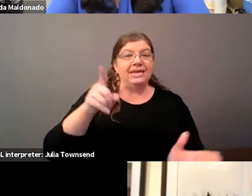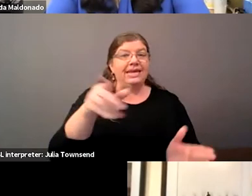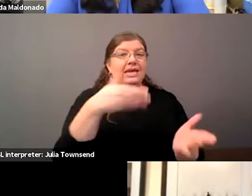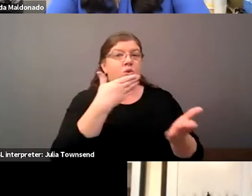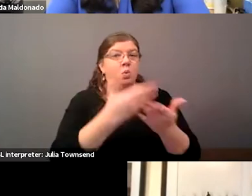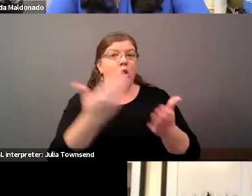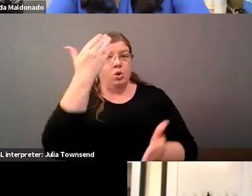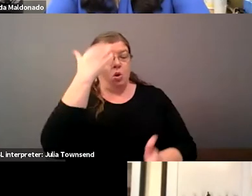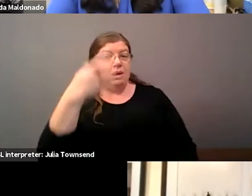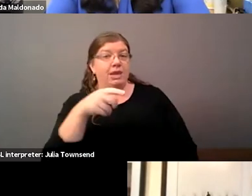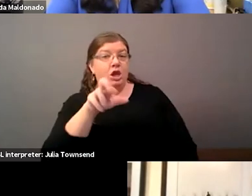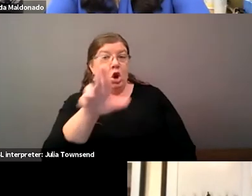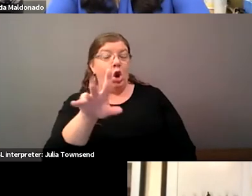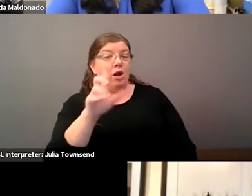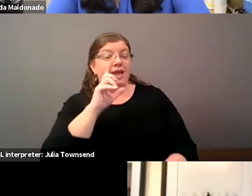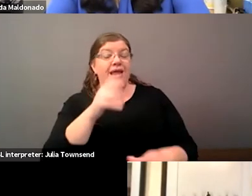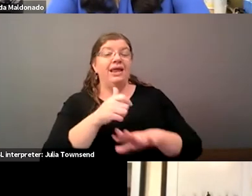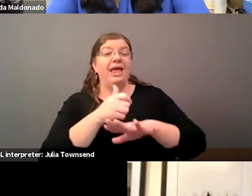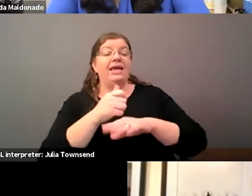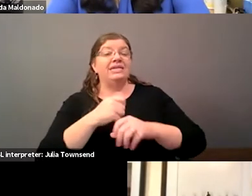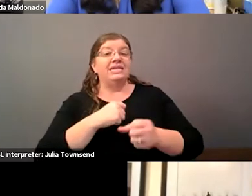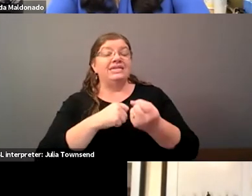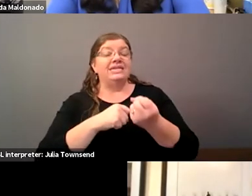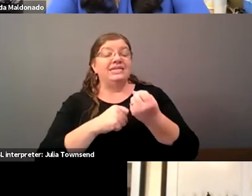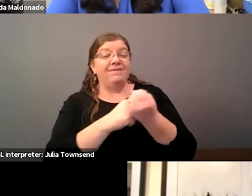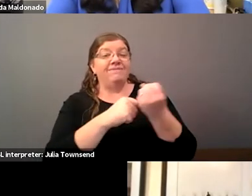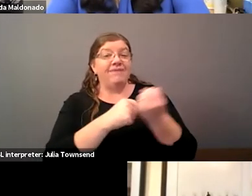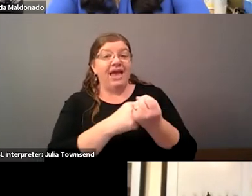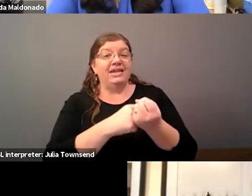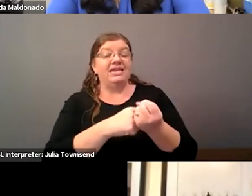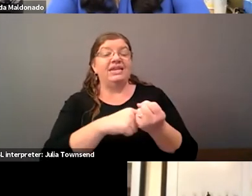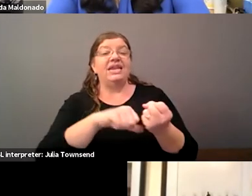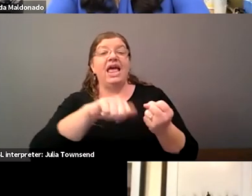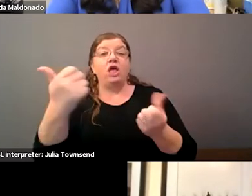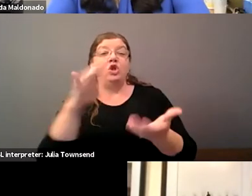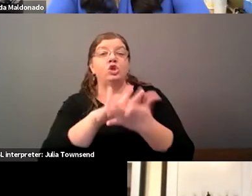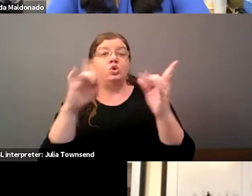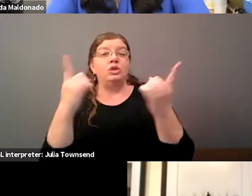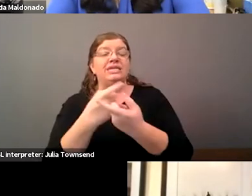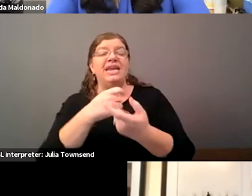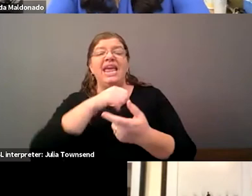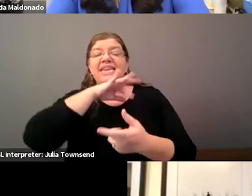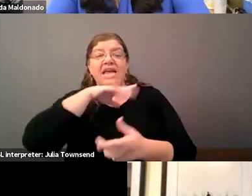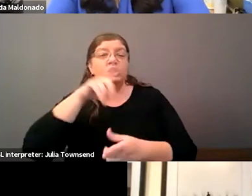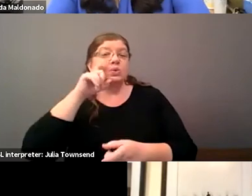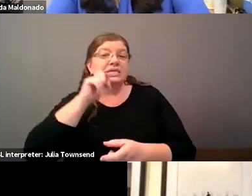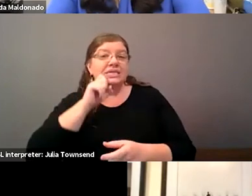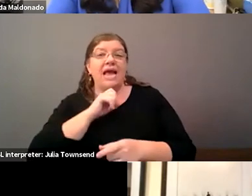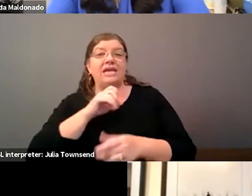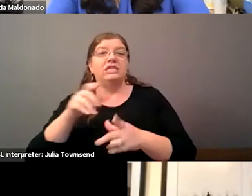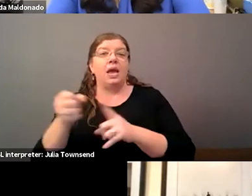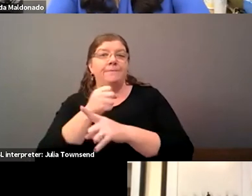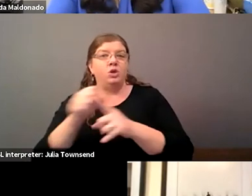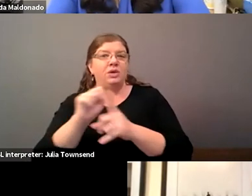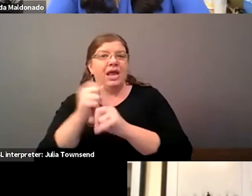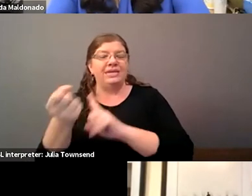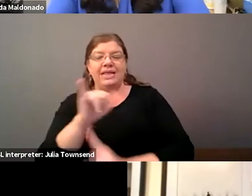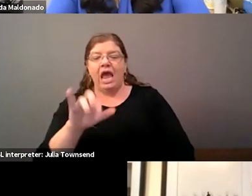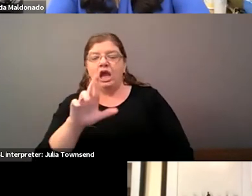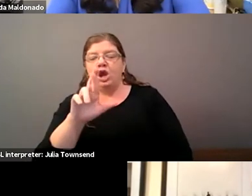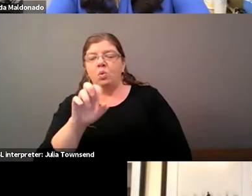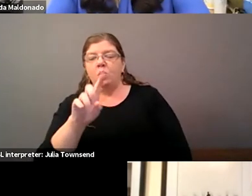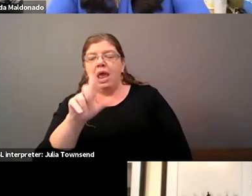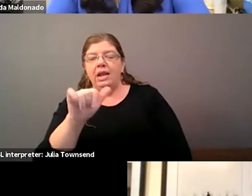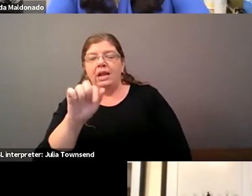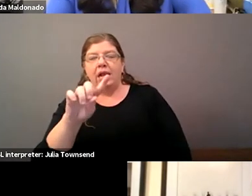pr firm that has defended other school districts in nasty sex abuse cases like redlands one of the most notorious